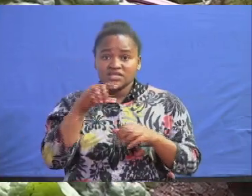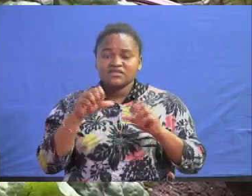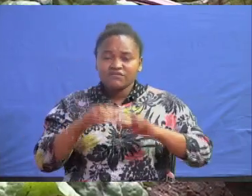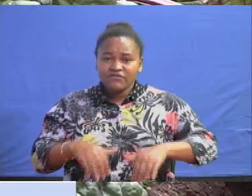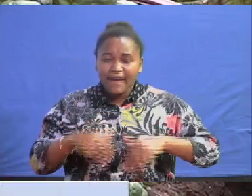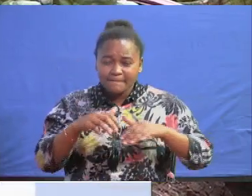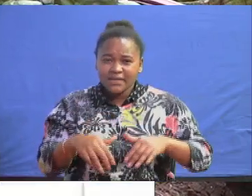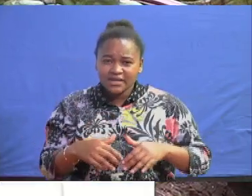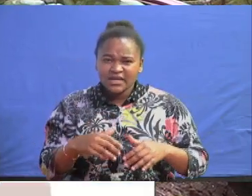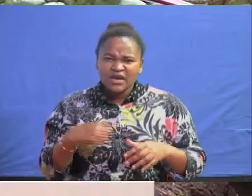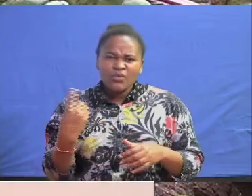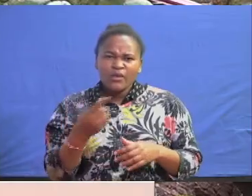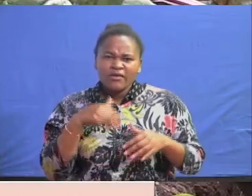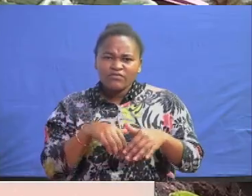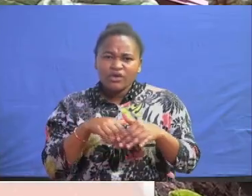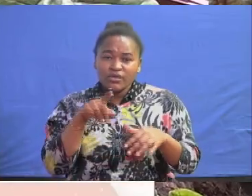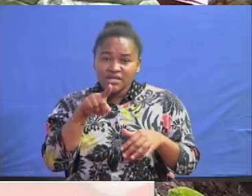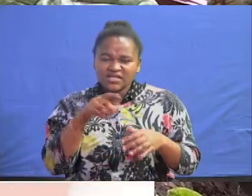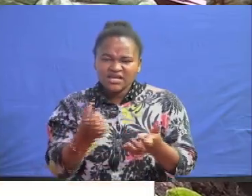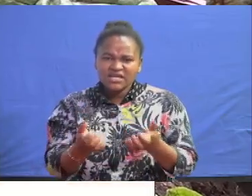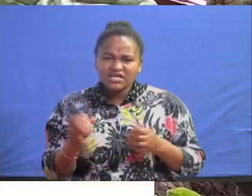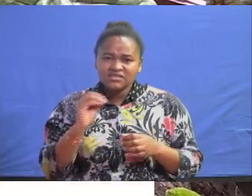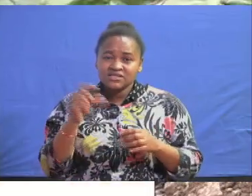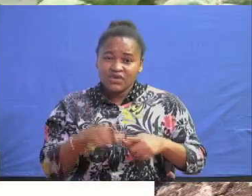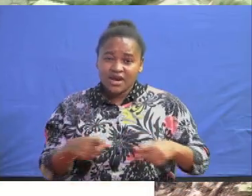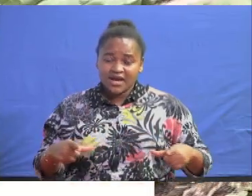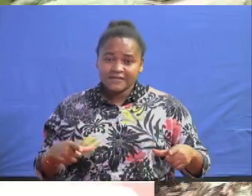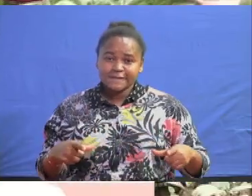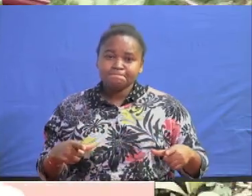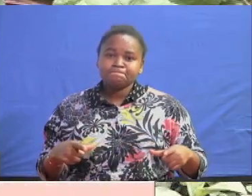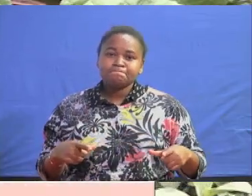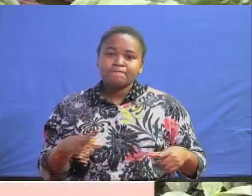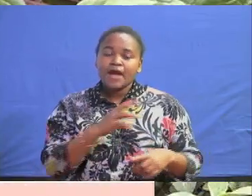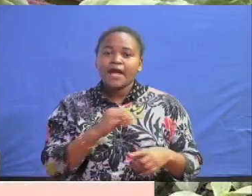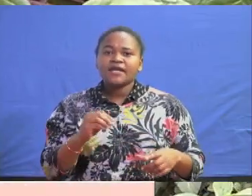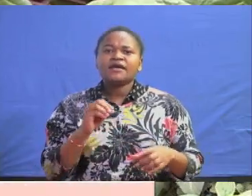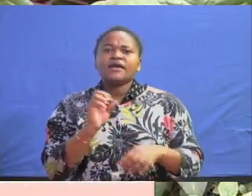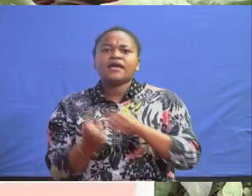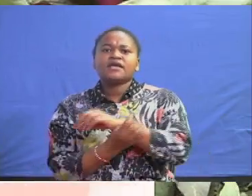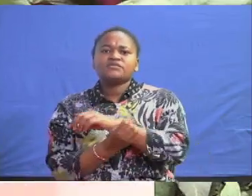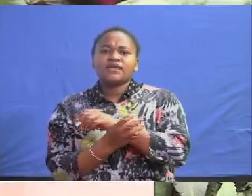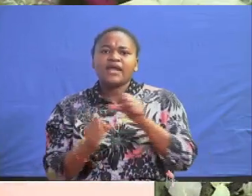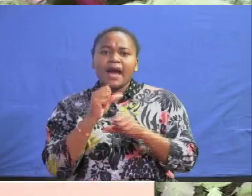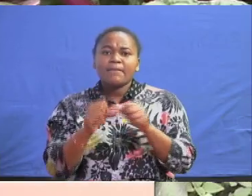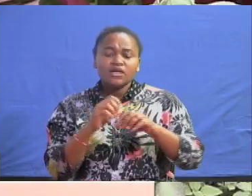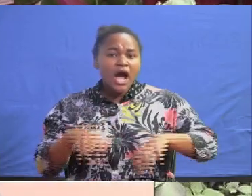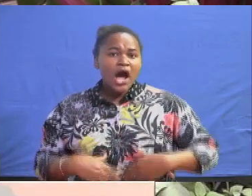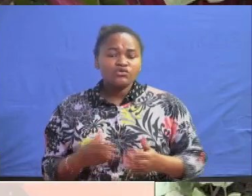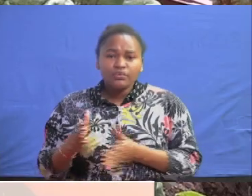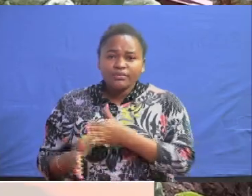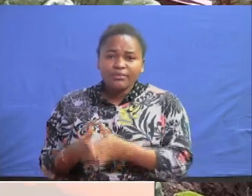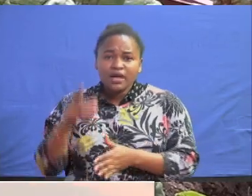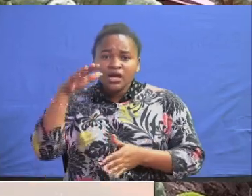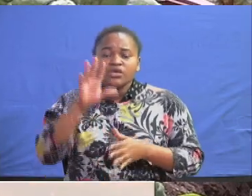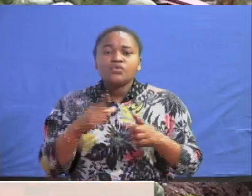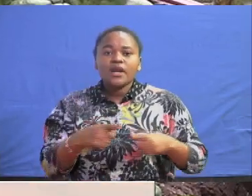spinach ambacho kulingana naye hakihitaji ardhi kubwa ya kupanda, na anatueleza jinsi ya kutayarisha shamba lako